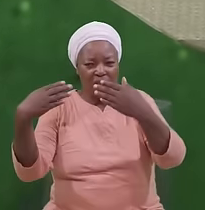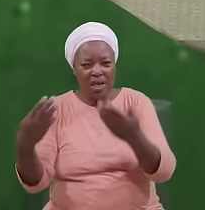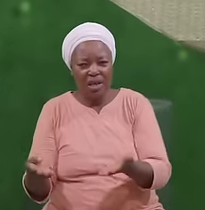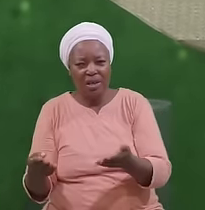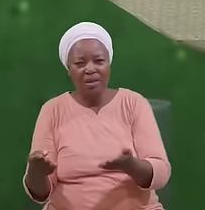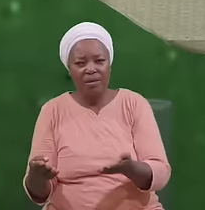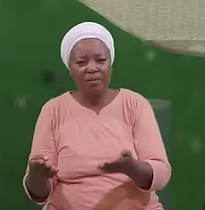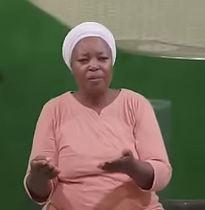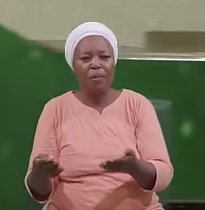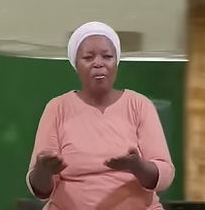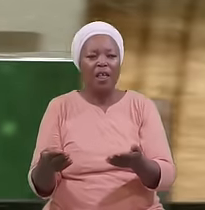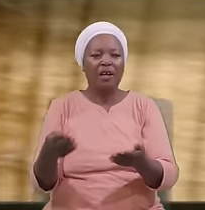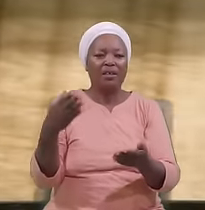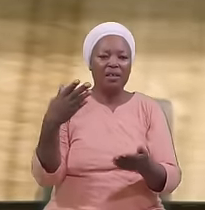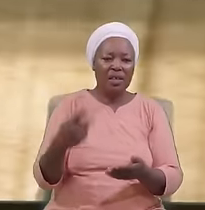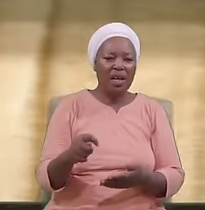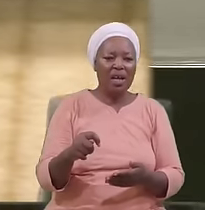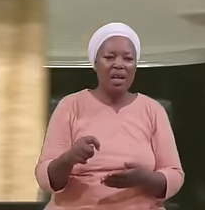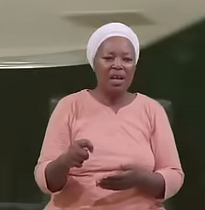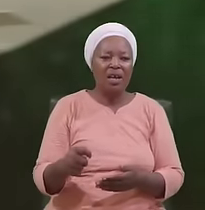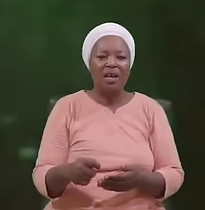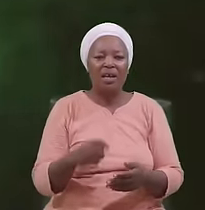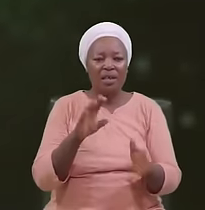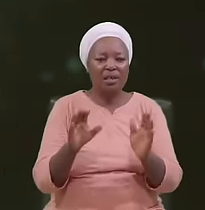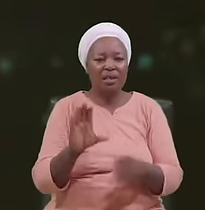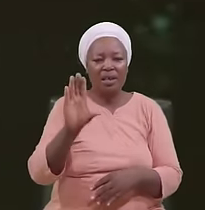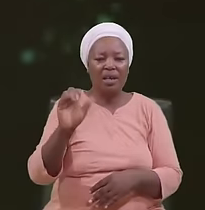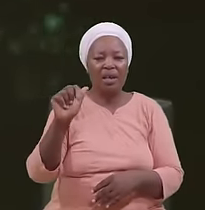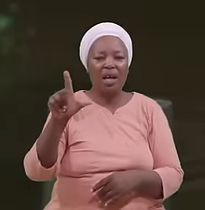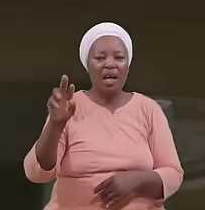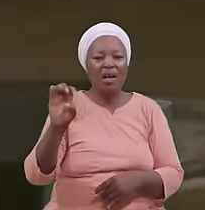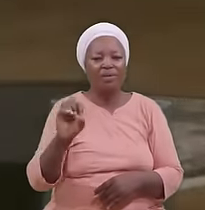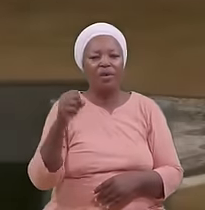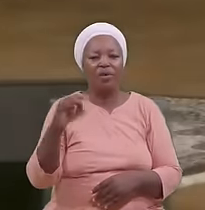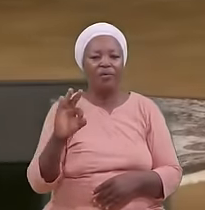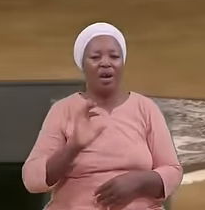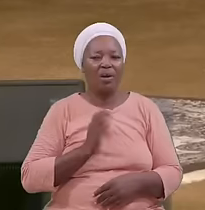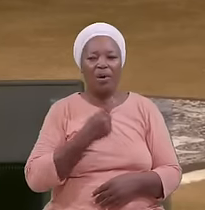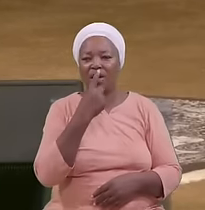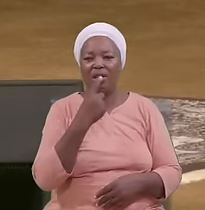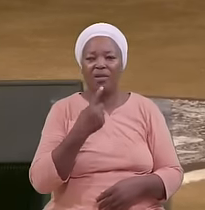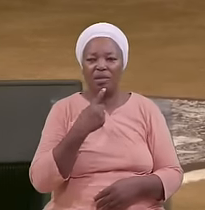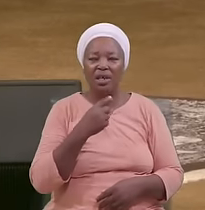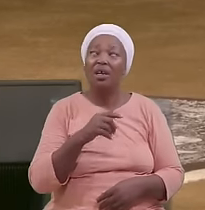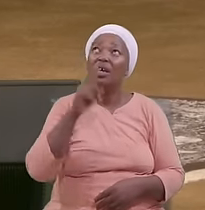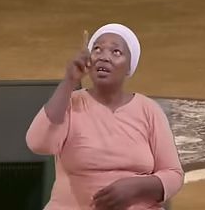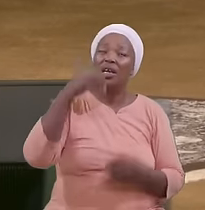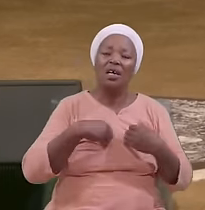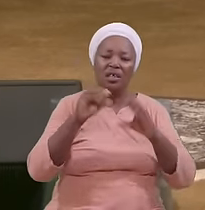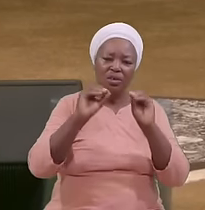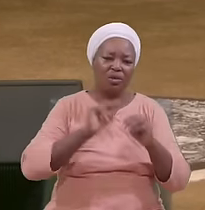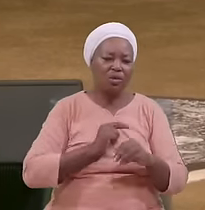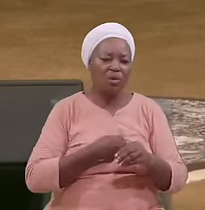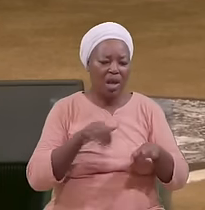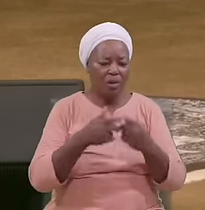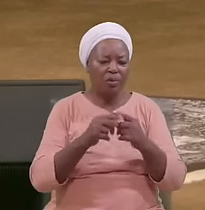render the calves of our lips. He has told us how to pray. When you say, heal me, he puts that